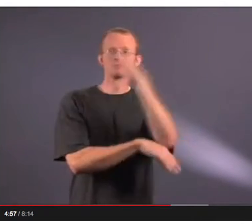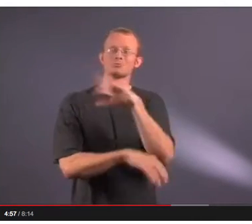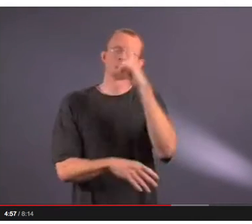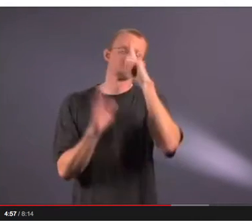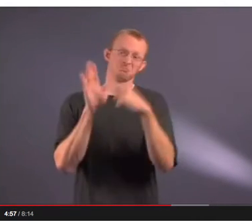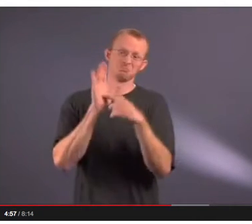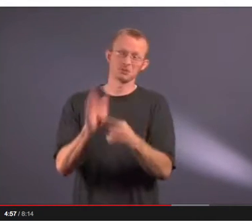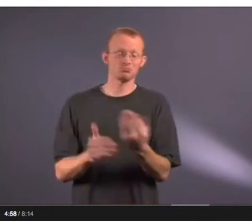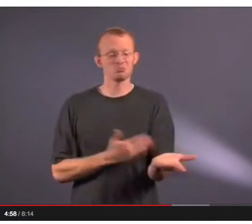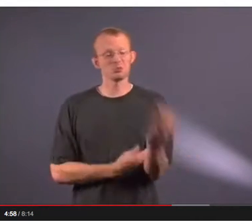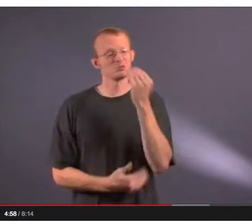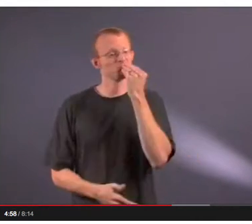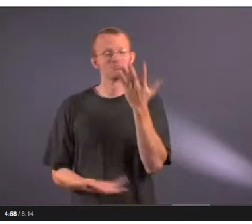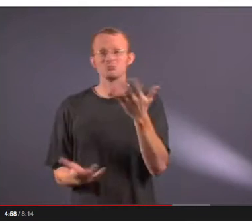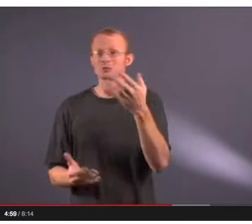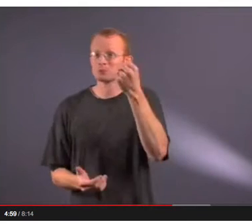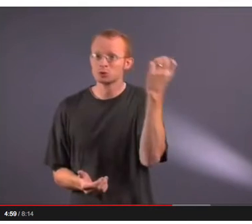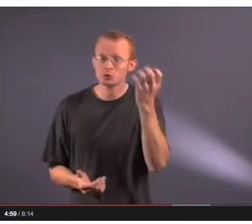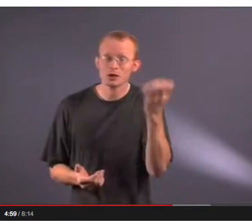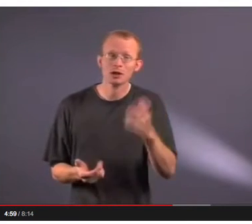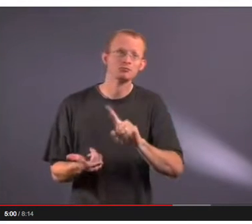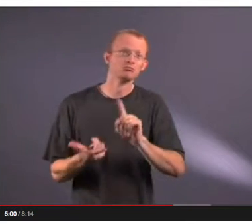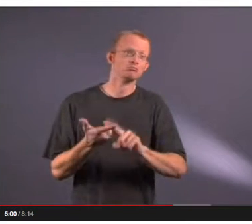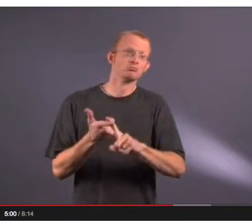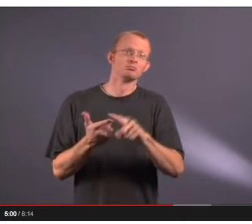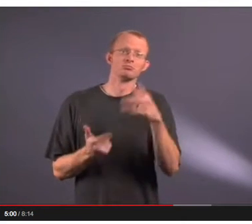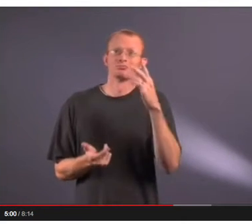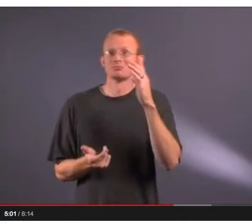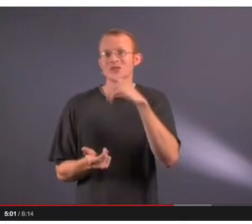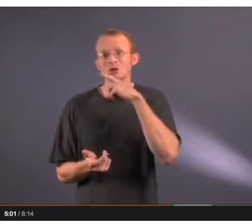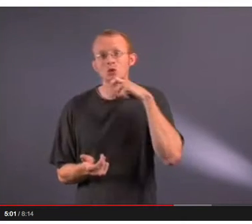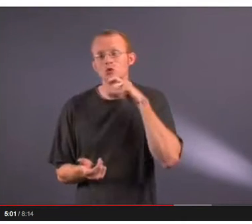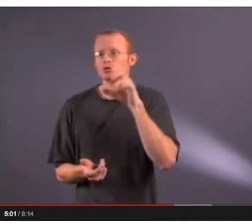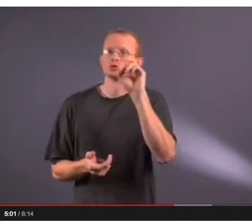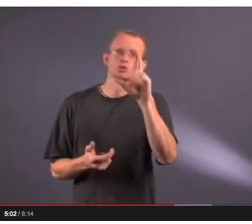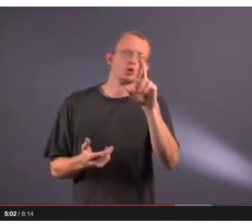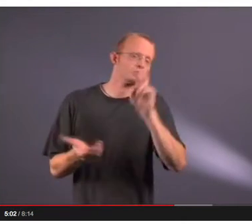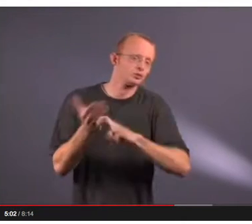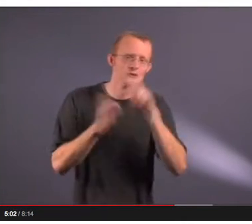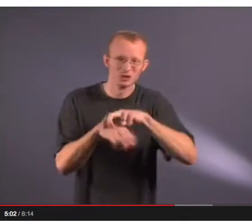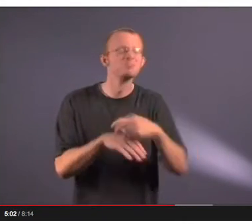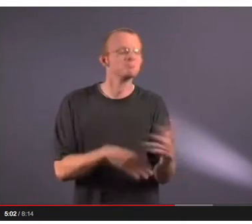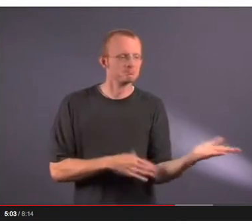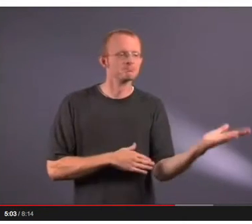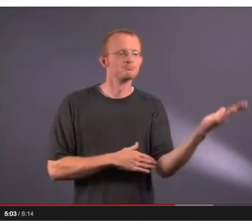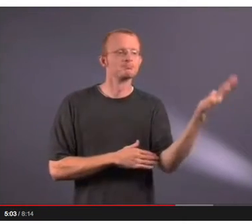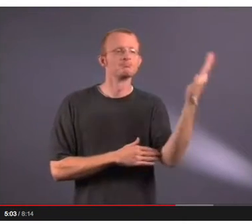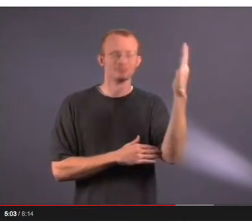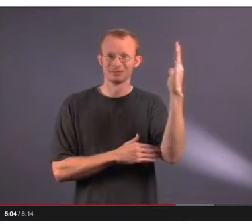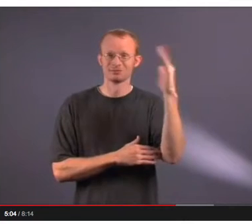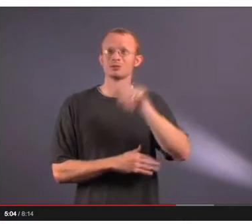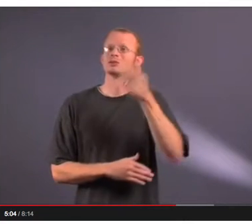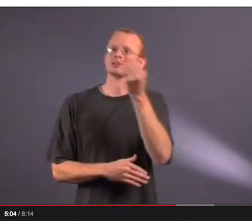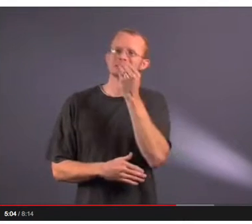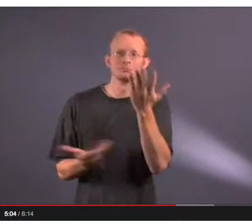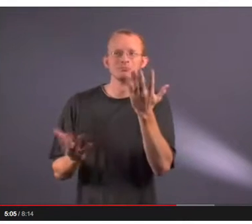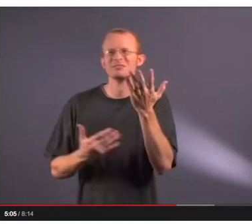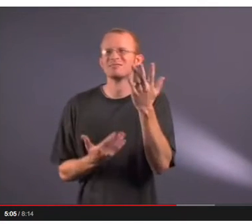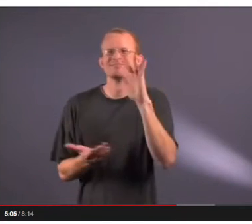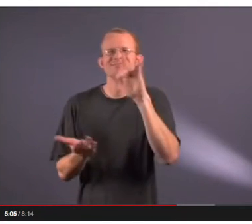So I think it's important to eat the 6 meals a day. So maybe in the morning eat like some fruit, maybe